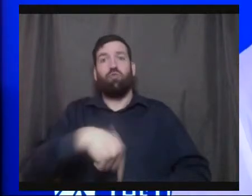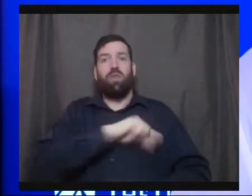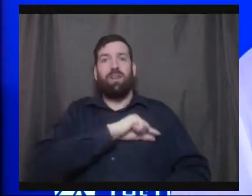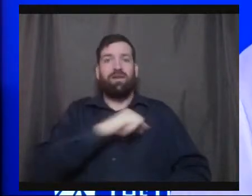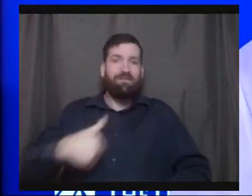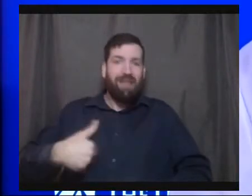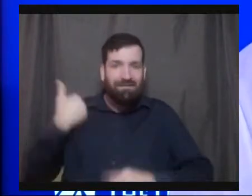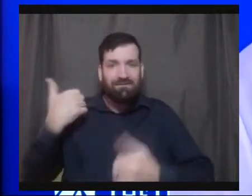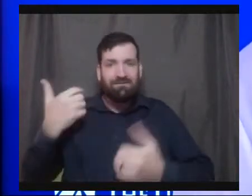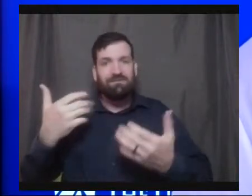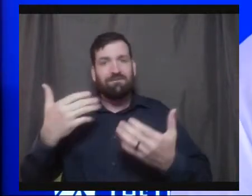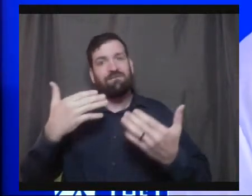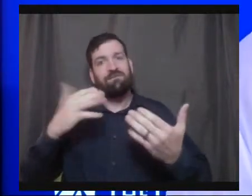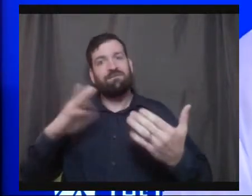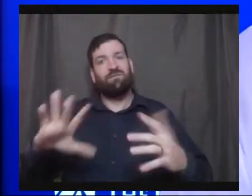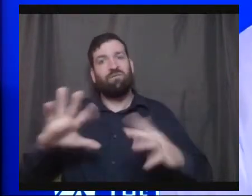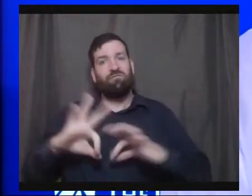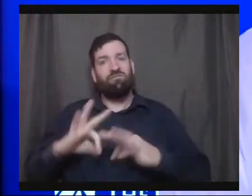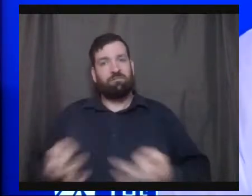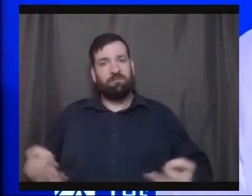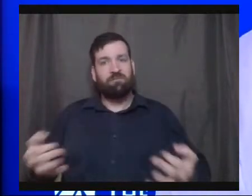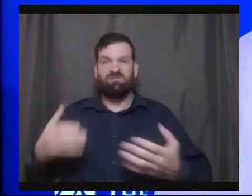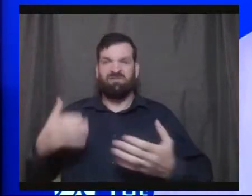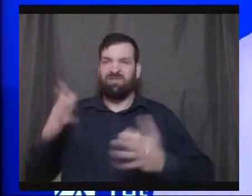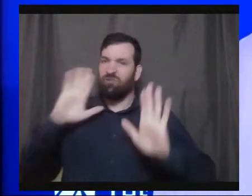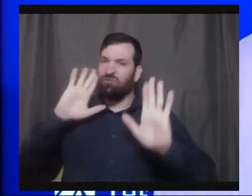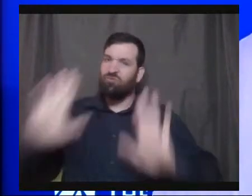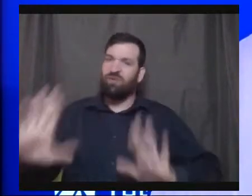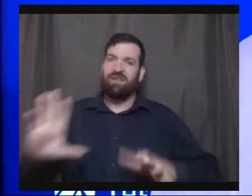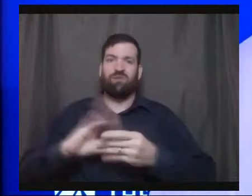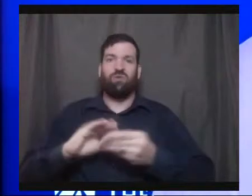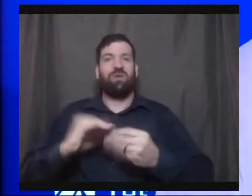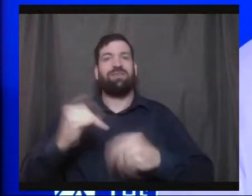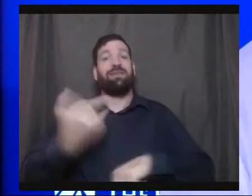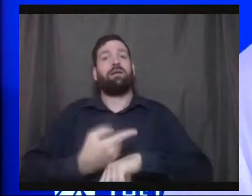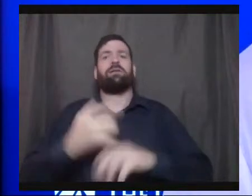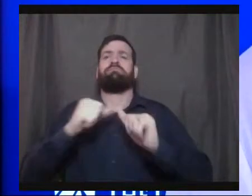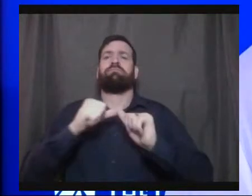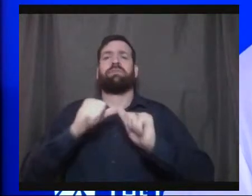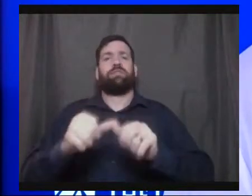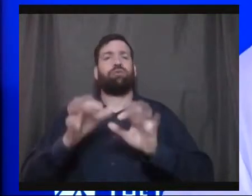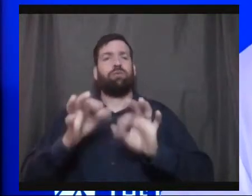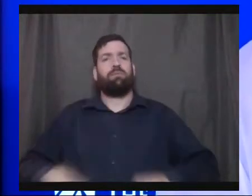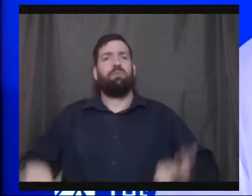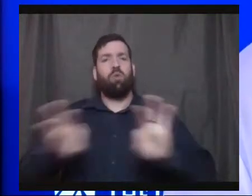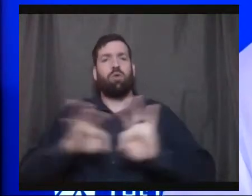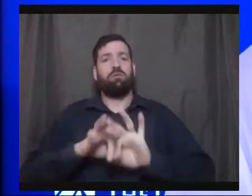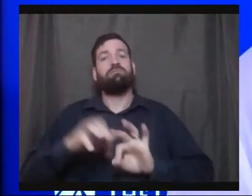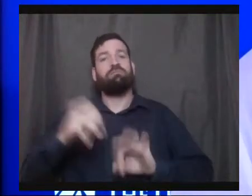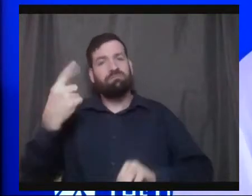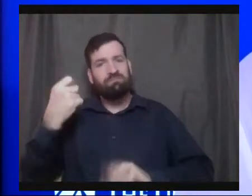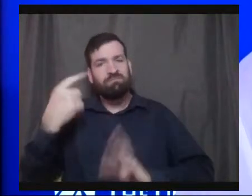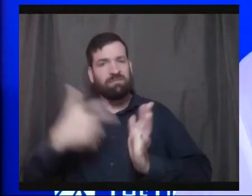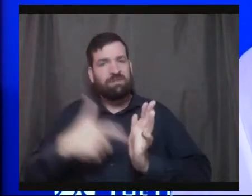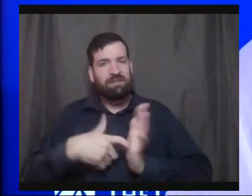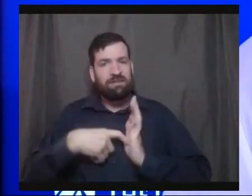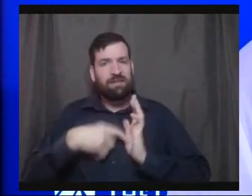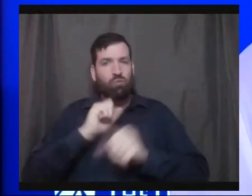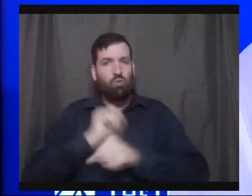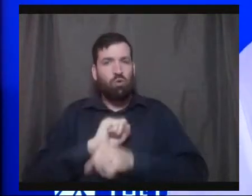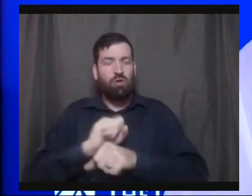good quality of life. We heard this great story today, and it continues to be important. It does take a little work, but overall, it will help your quality of